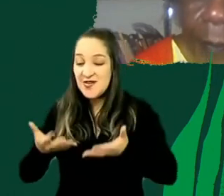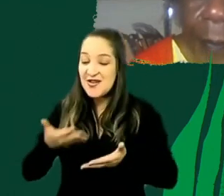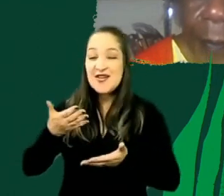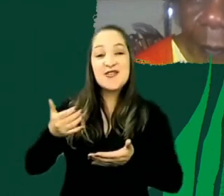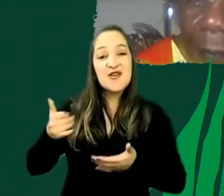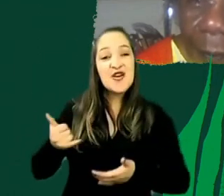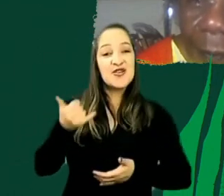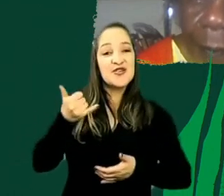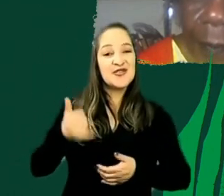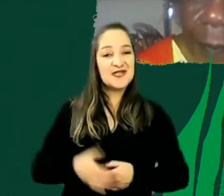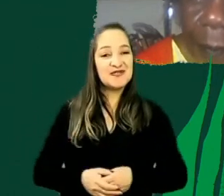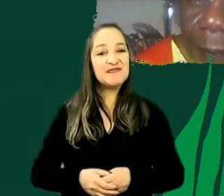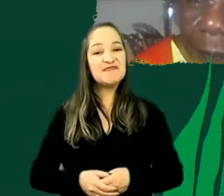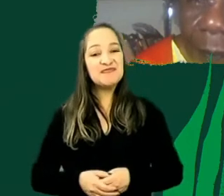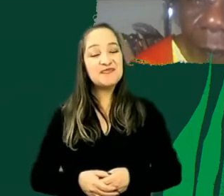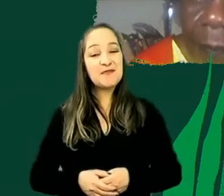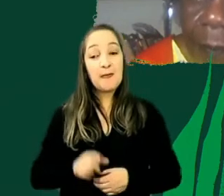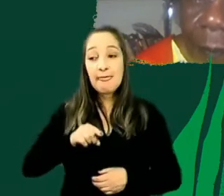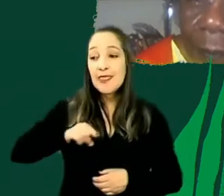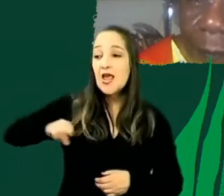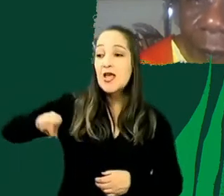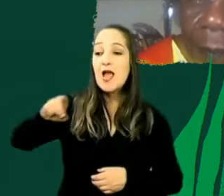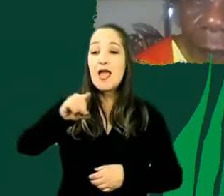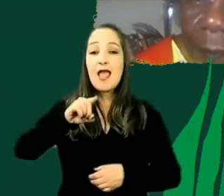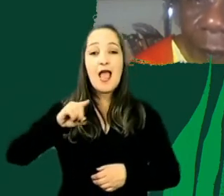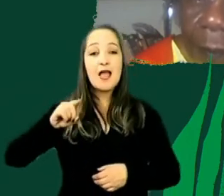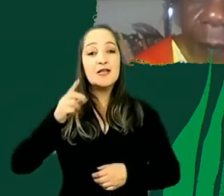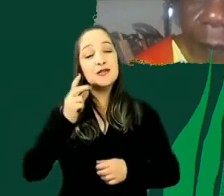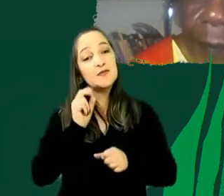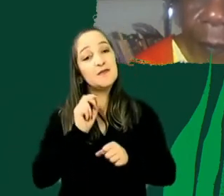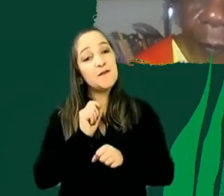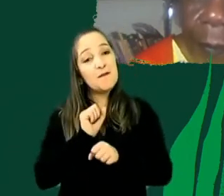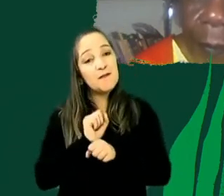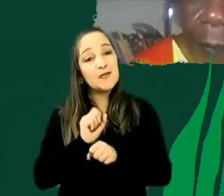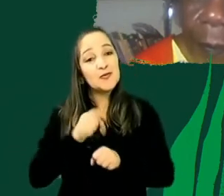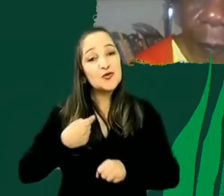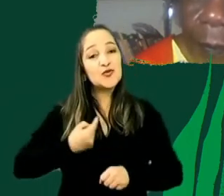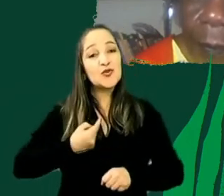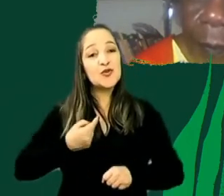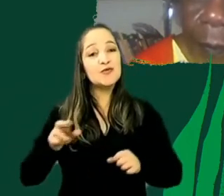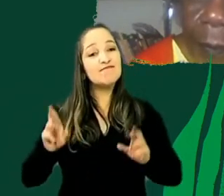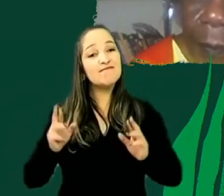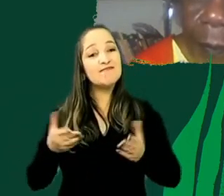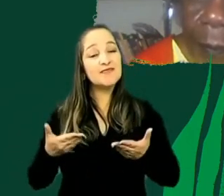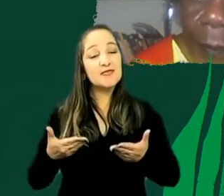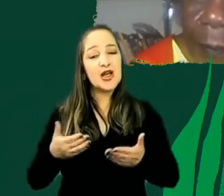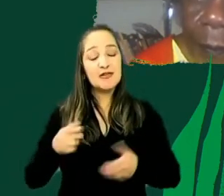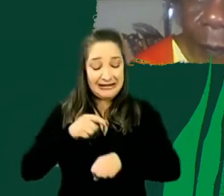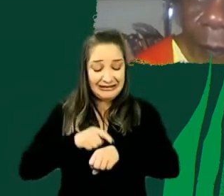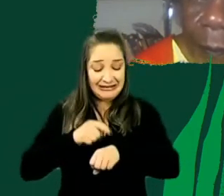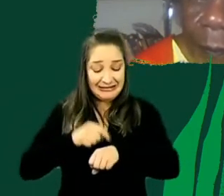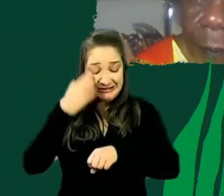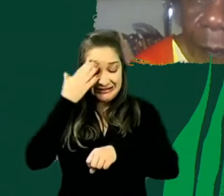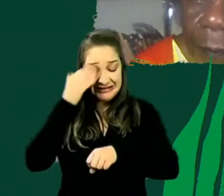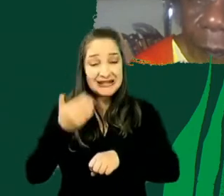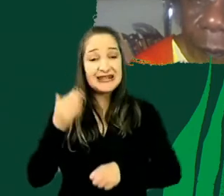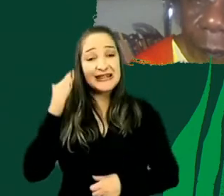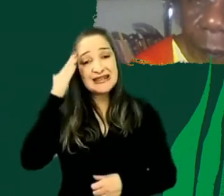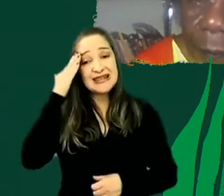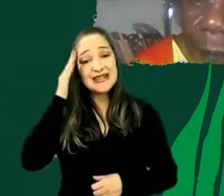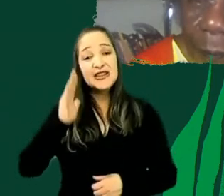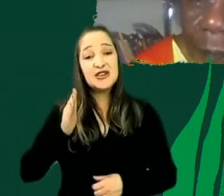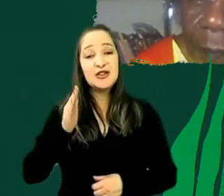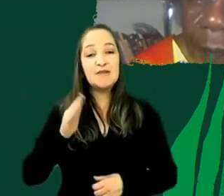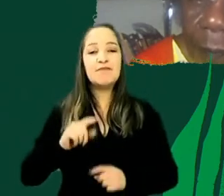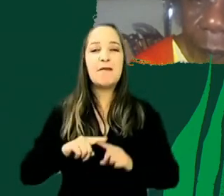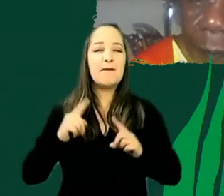You know, and I know we don't have time, but there's this African writer, Bessie Head, who is just great. And she was, you know,